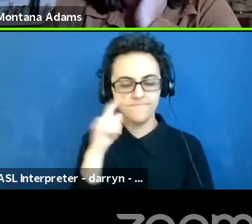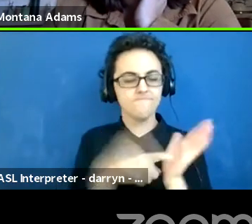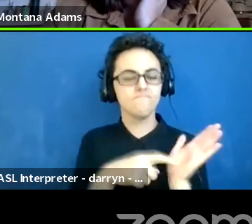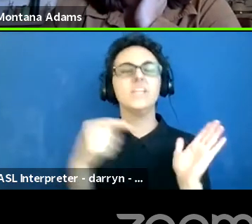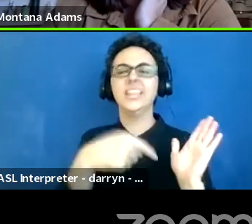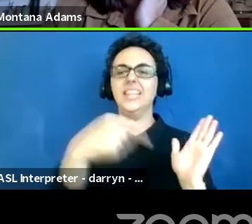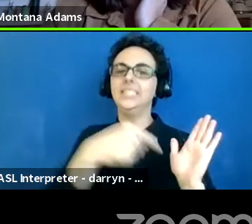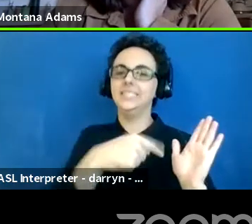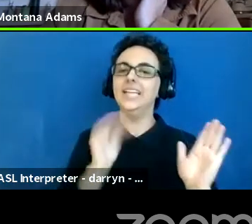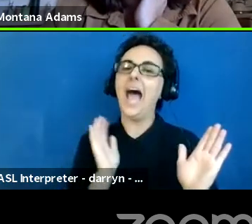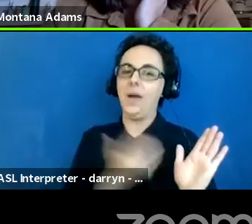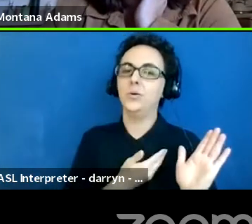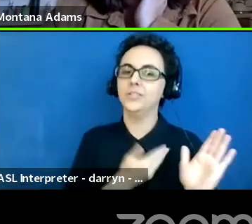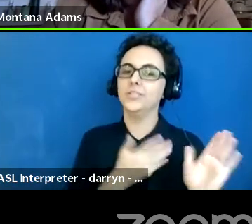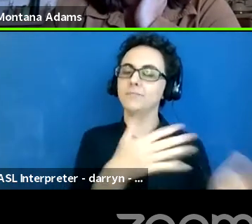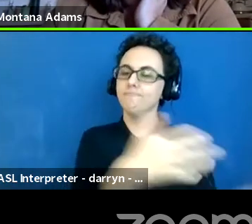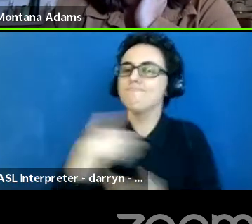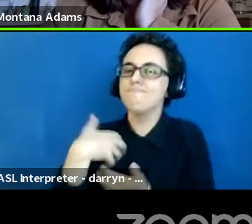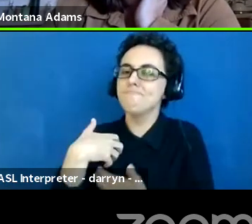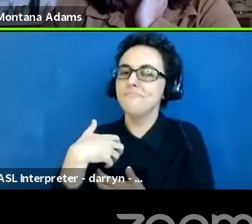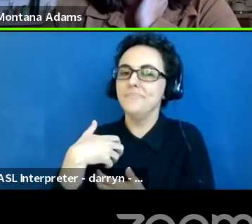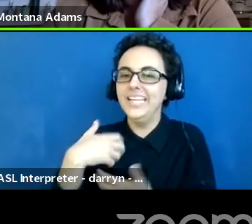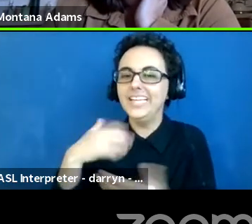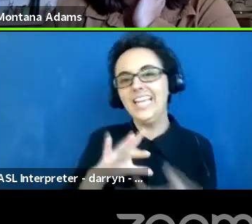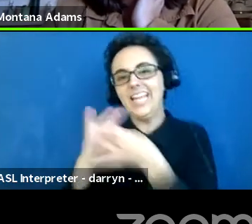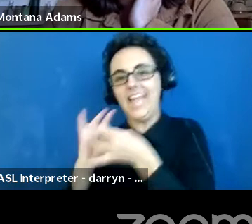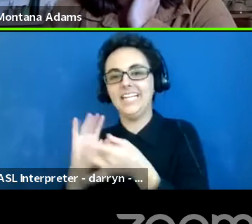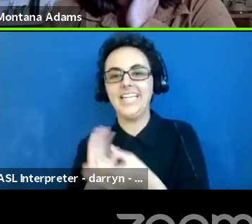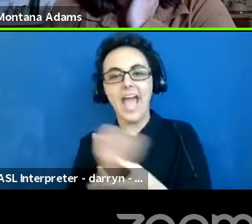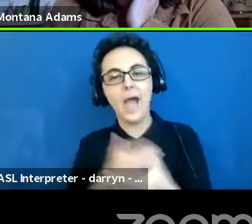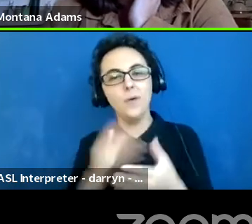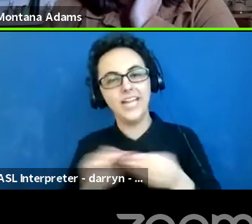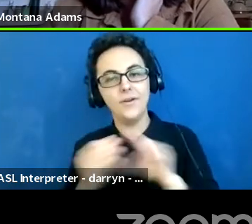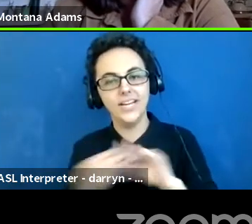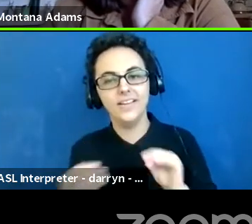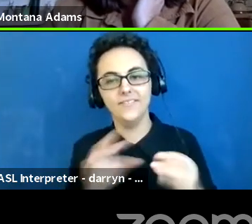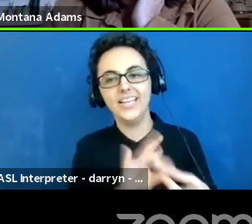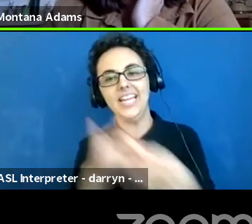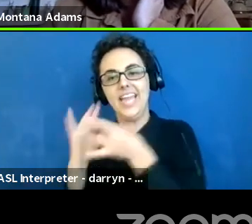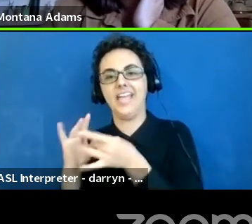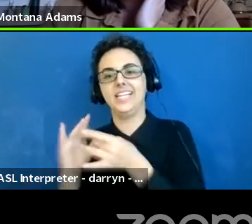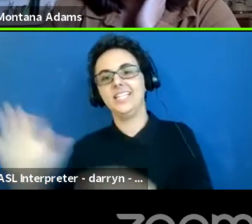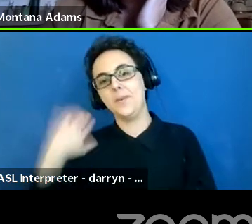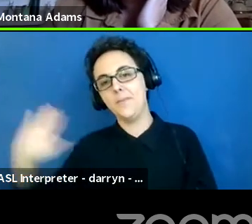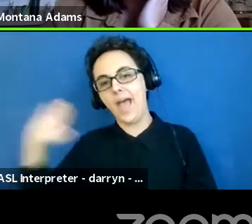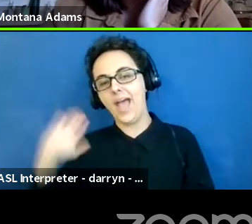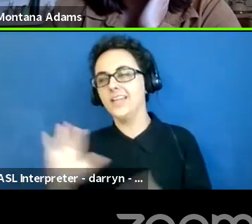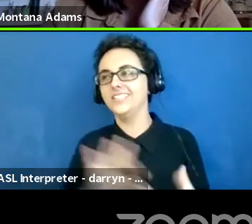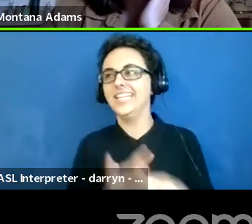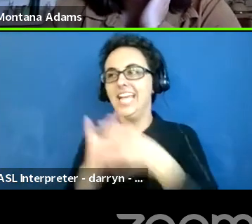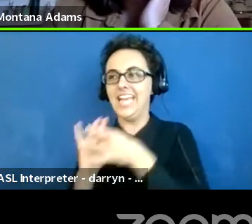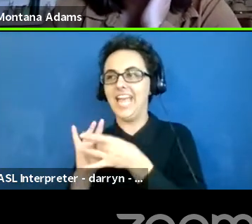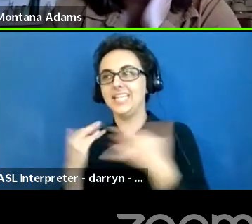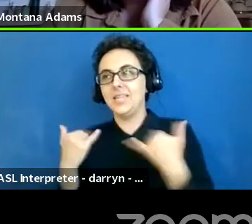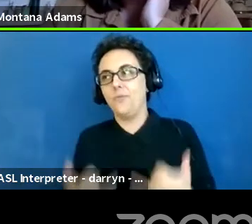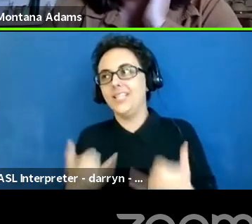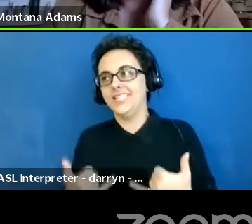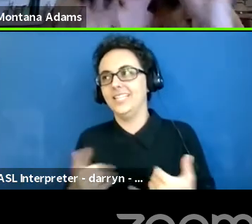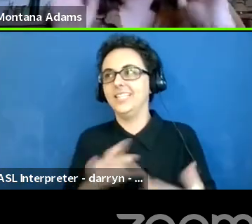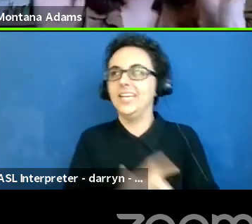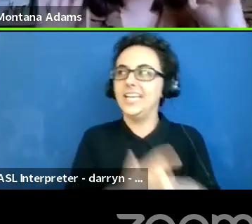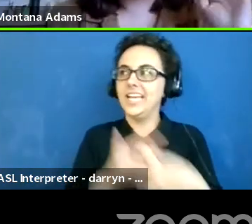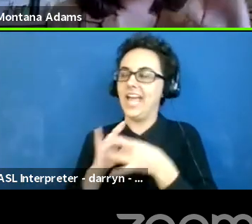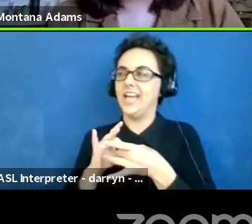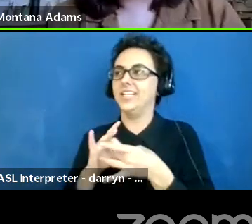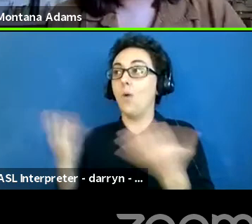to, you know, I don't know, just like the past and the present and like what we choose to bring forward. And I don't know,